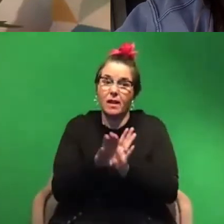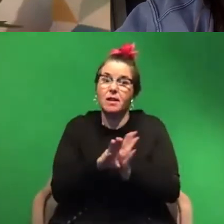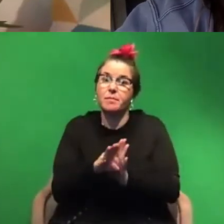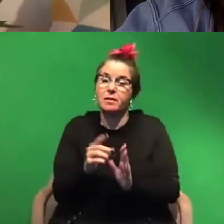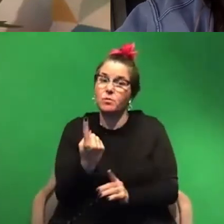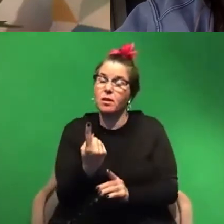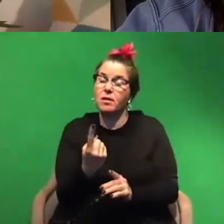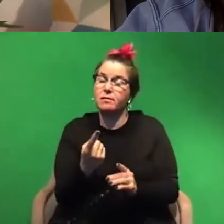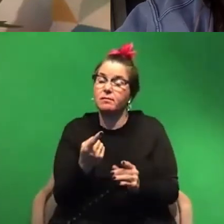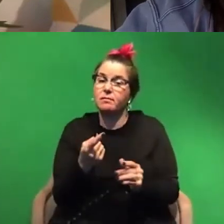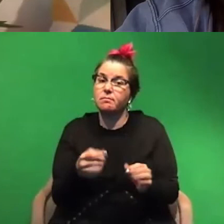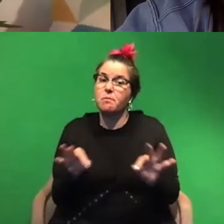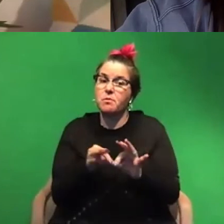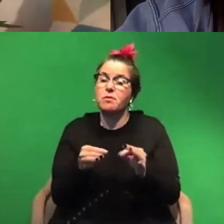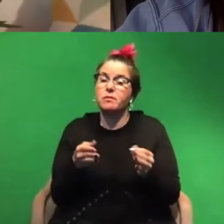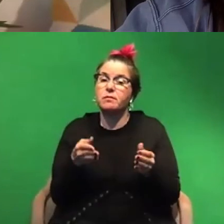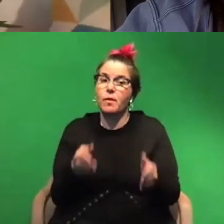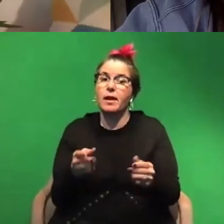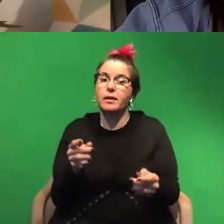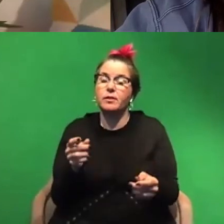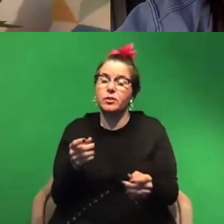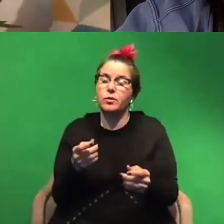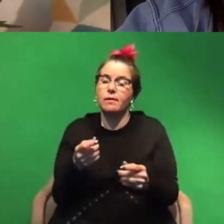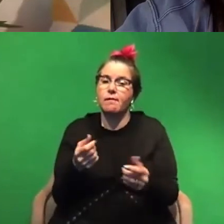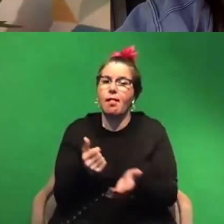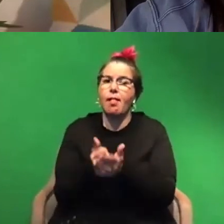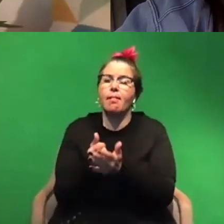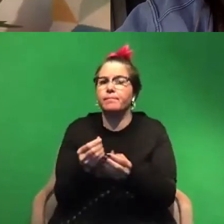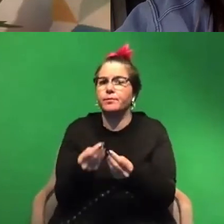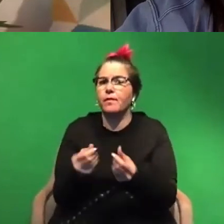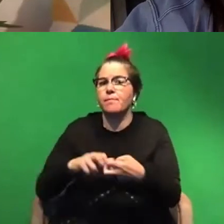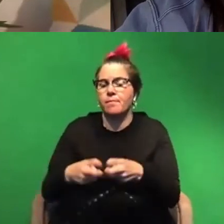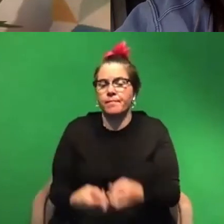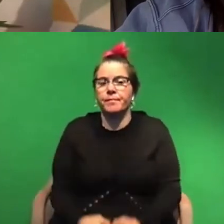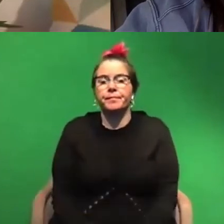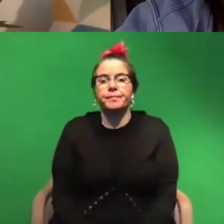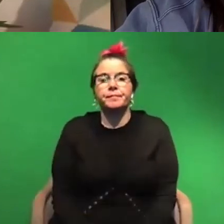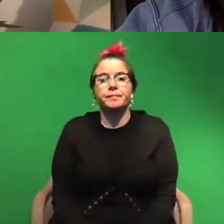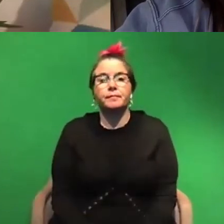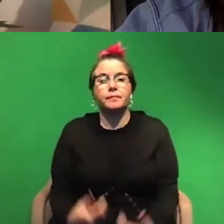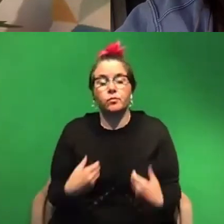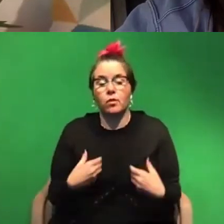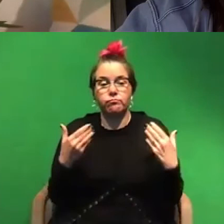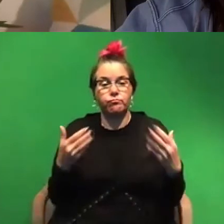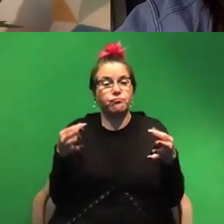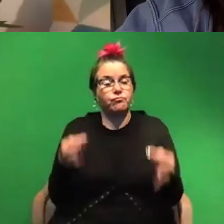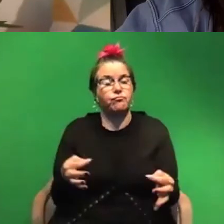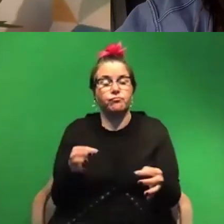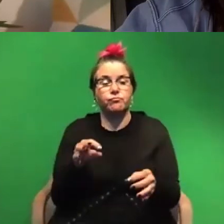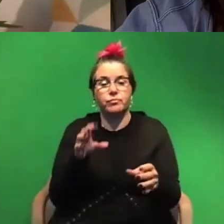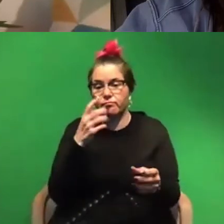ways to make a small dent in the problem. So that's how I essentially got interested